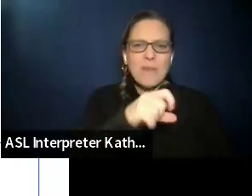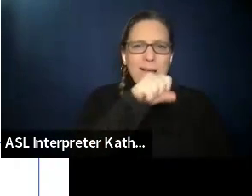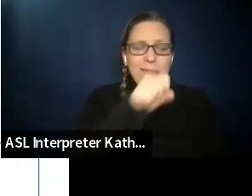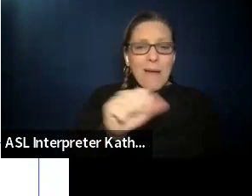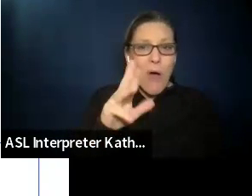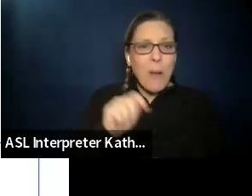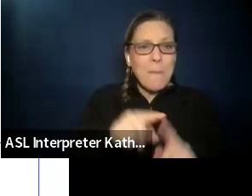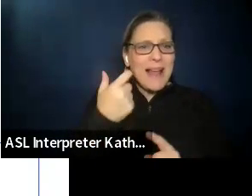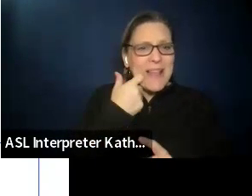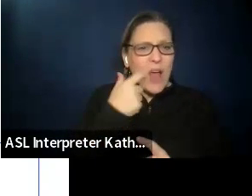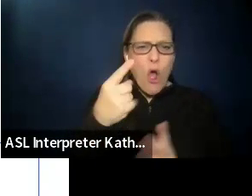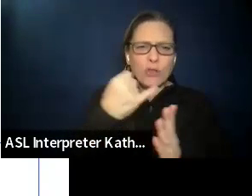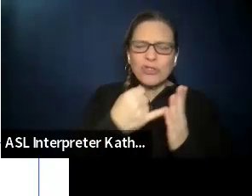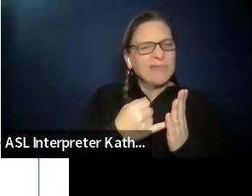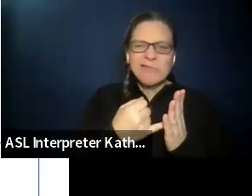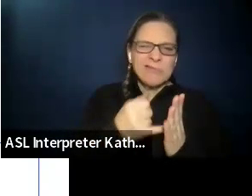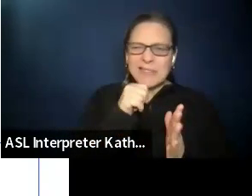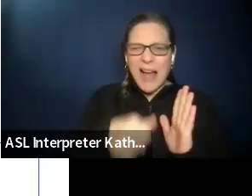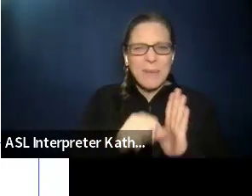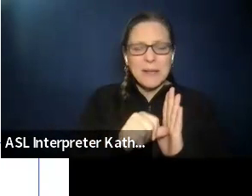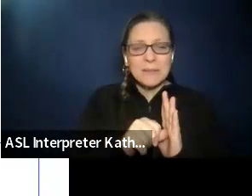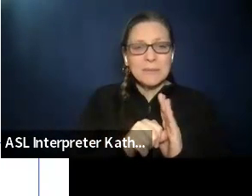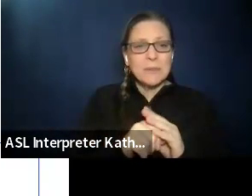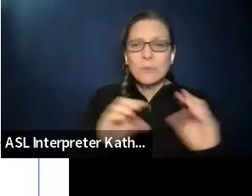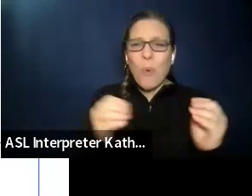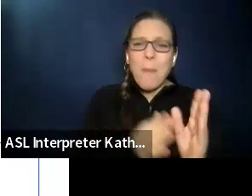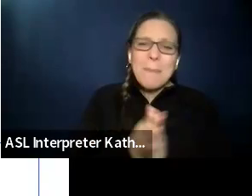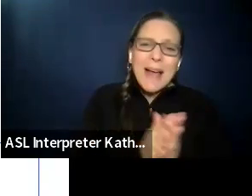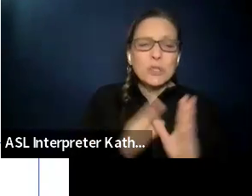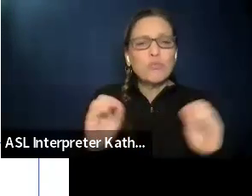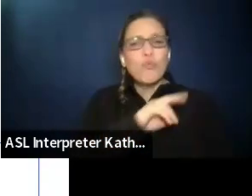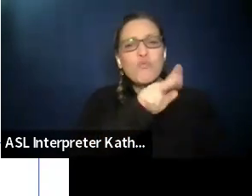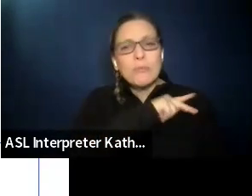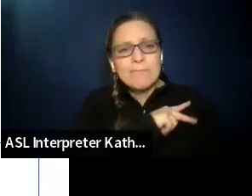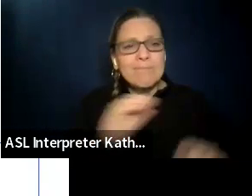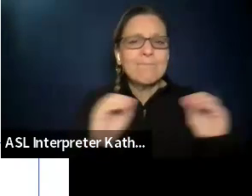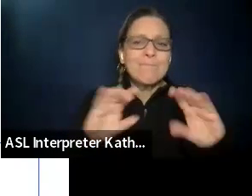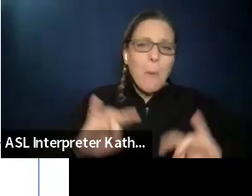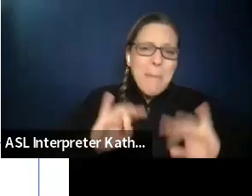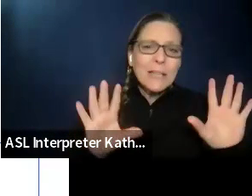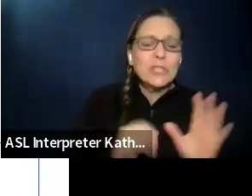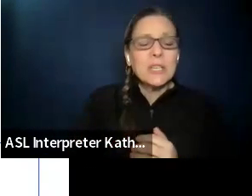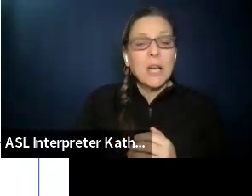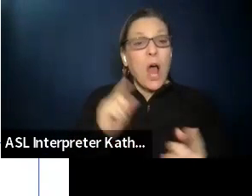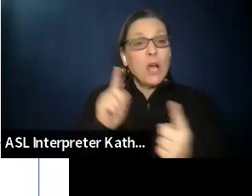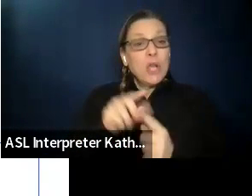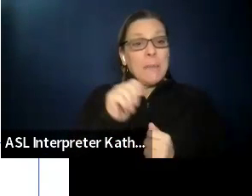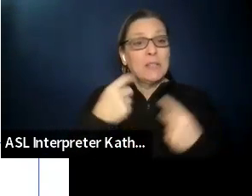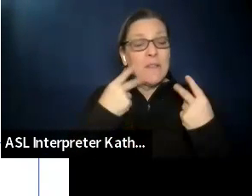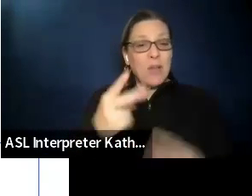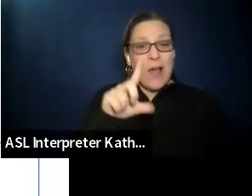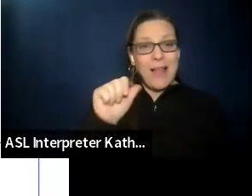but lately her drawings have been less than impressive. There's no passion, no personality, no magic. Until Amy visits her Lau